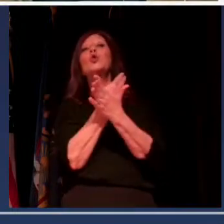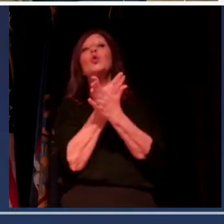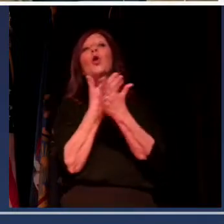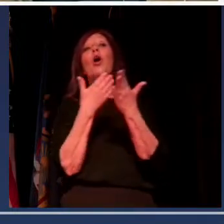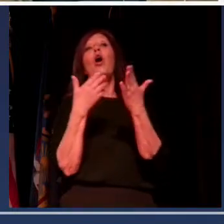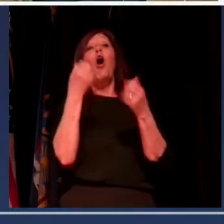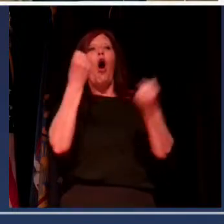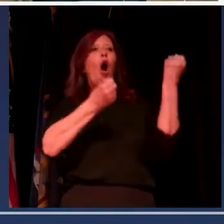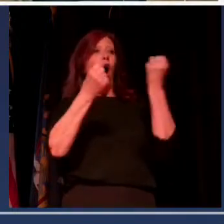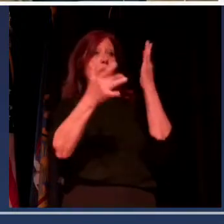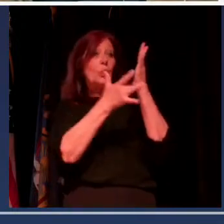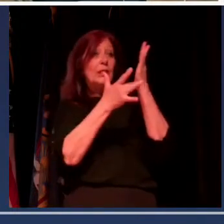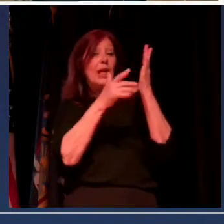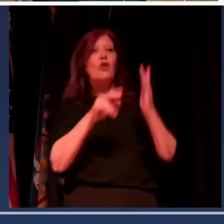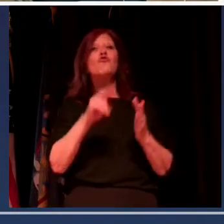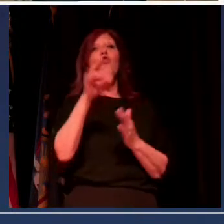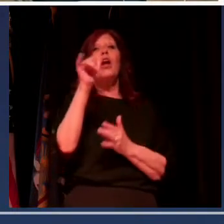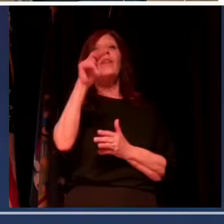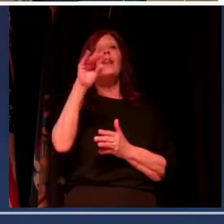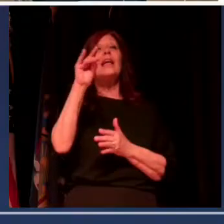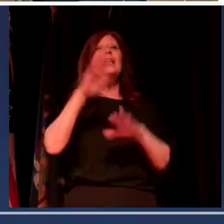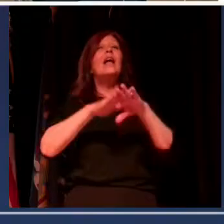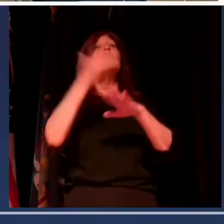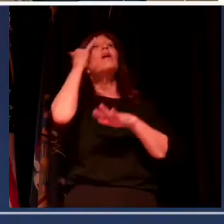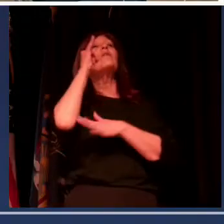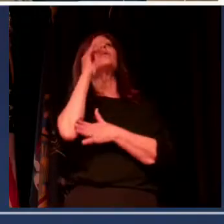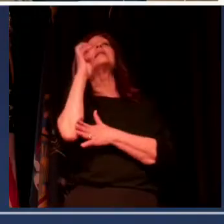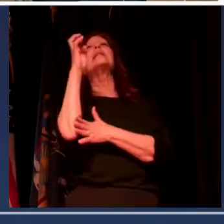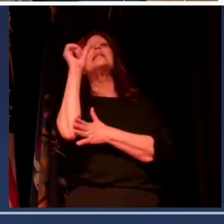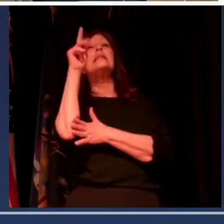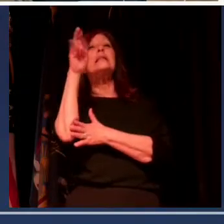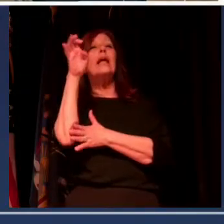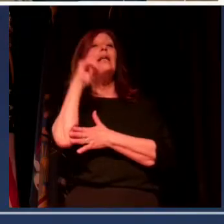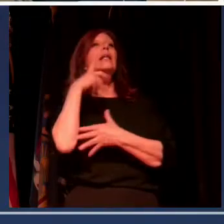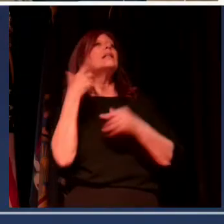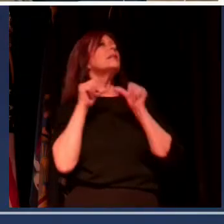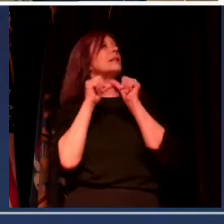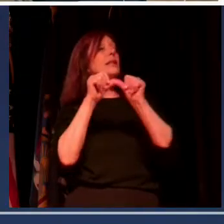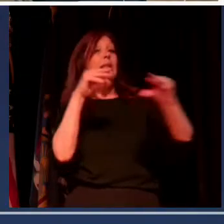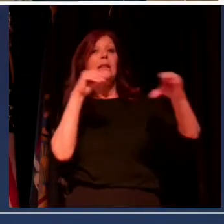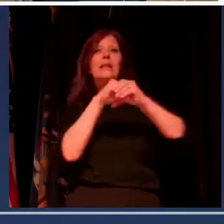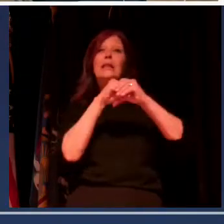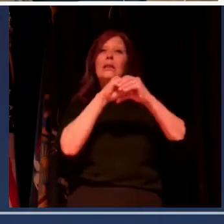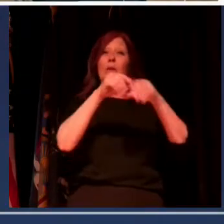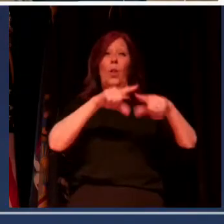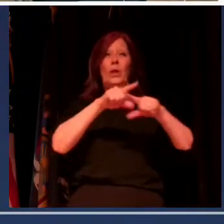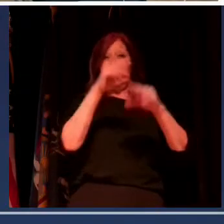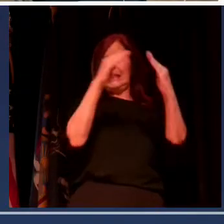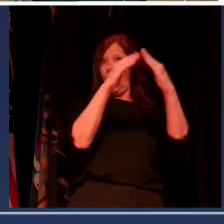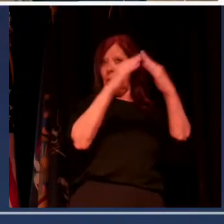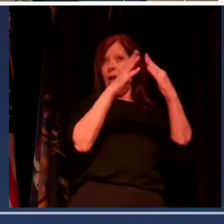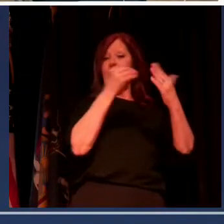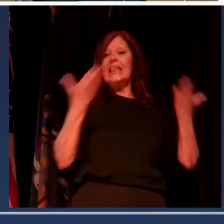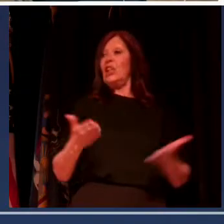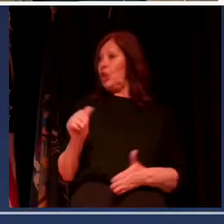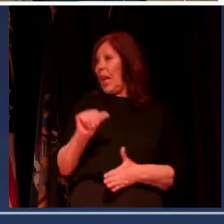Center at Northland on Buffalo's east side, and continued reinvestment at its location downtown and here in Amherst, ensure the college's